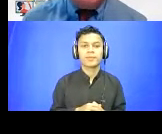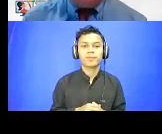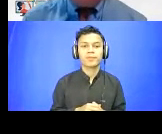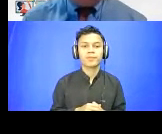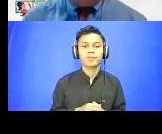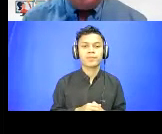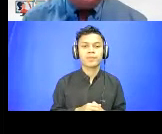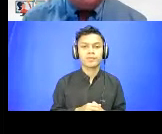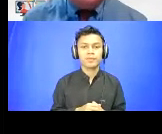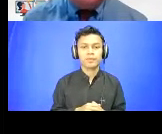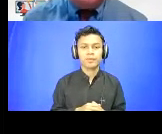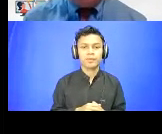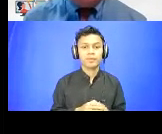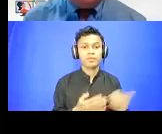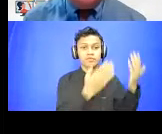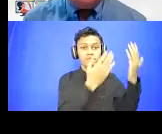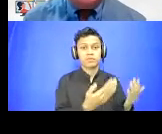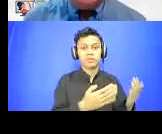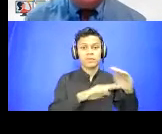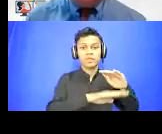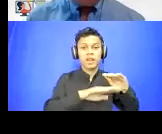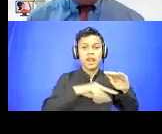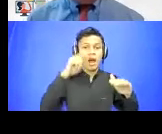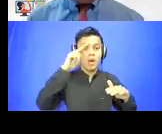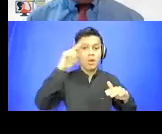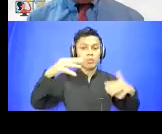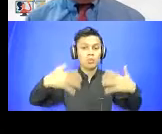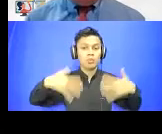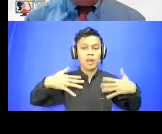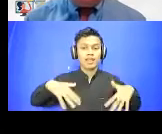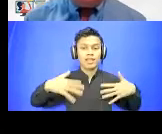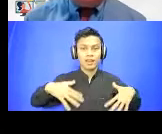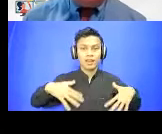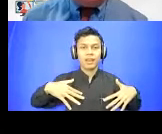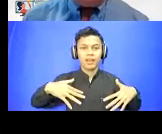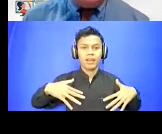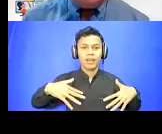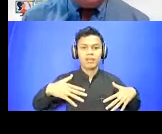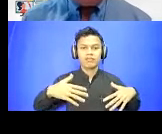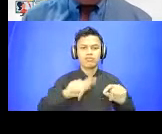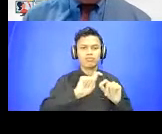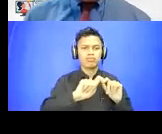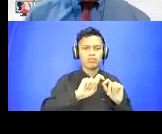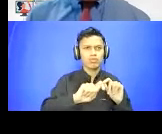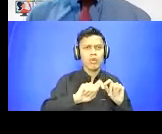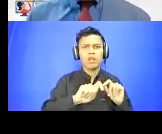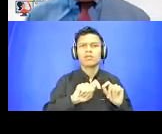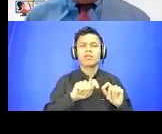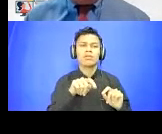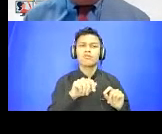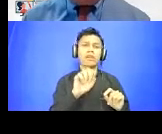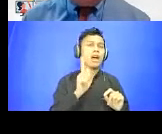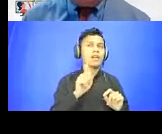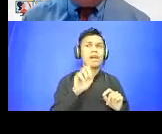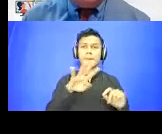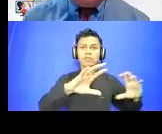were developed by 4 organizations in the United States: the National Association of Social Workers, the